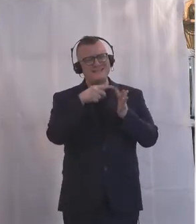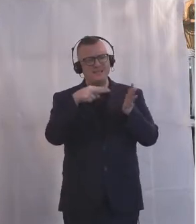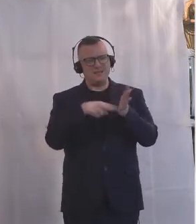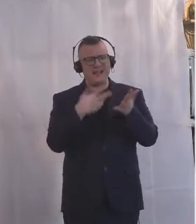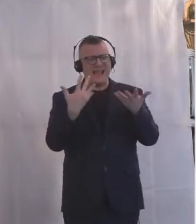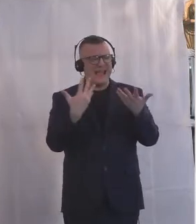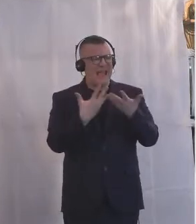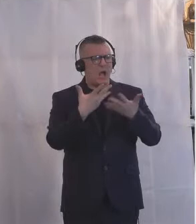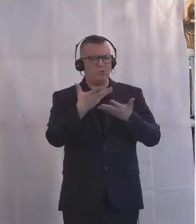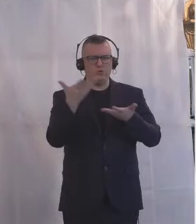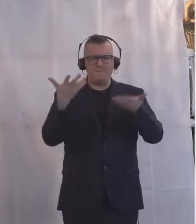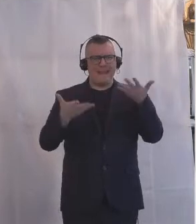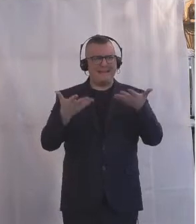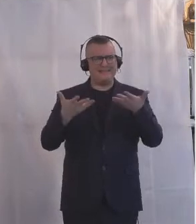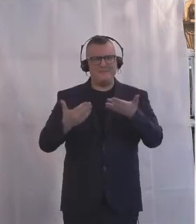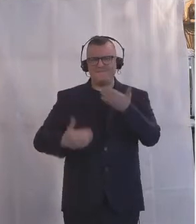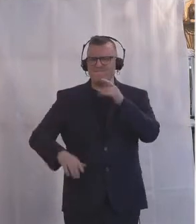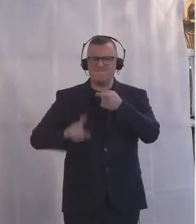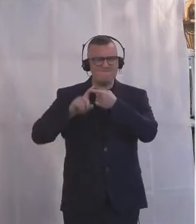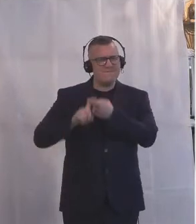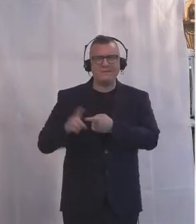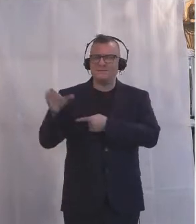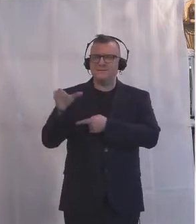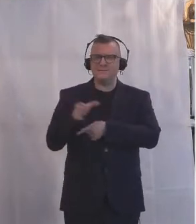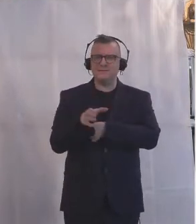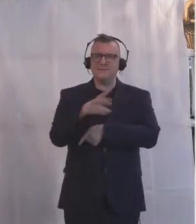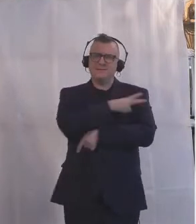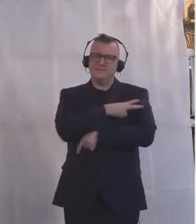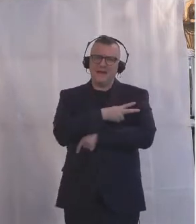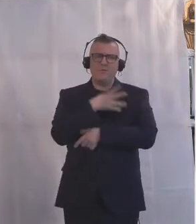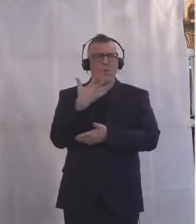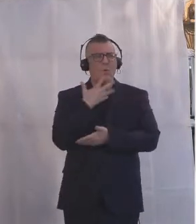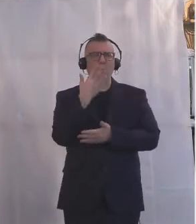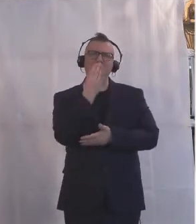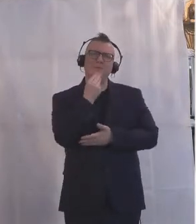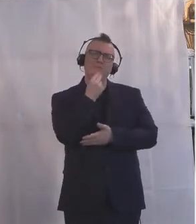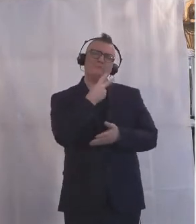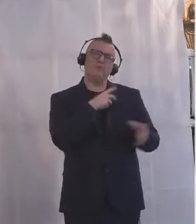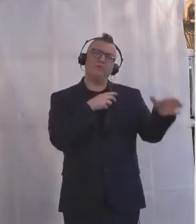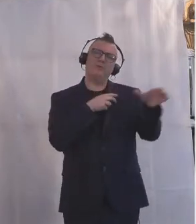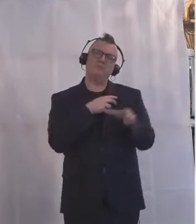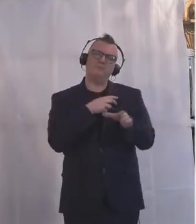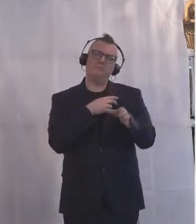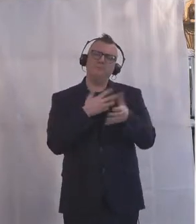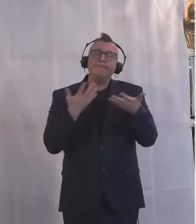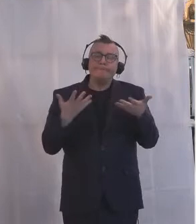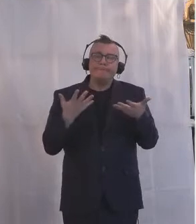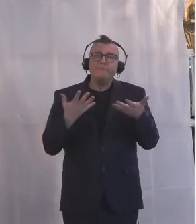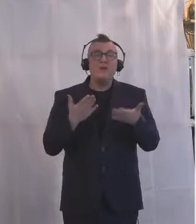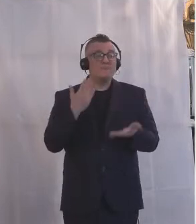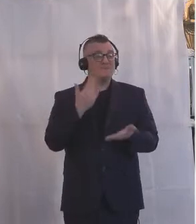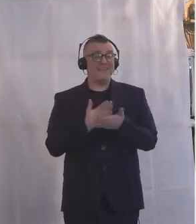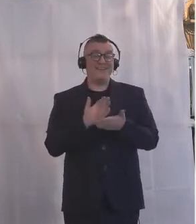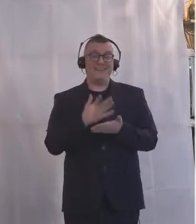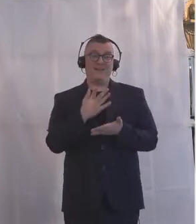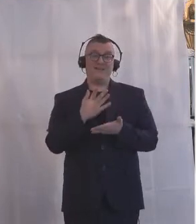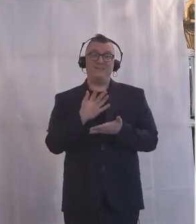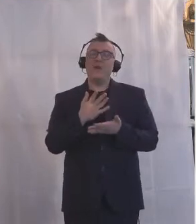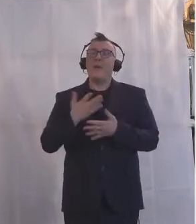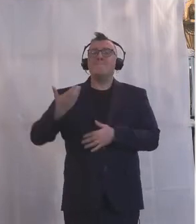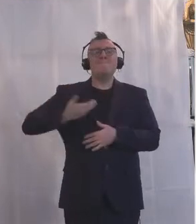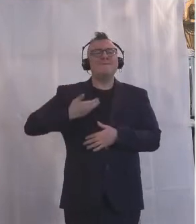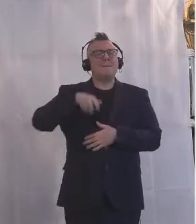contractors? I think this is where entrepreneurs then come into their own, because we just are good at that.